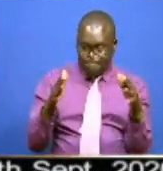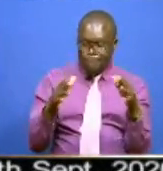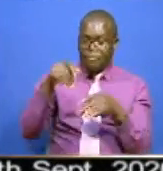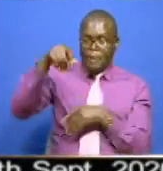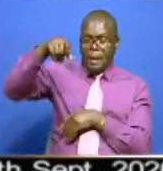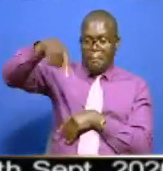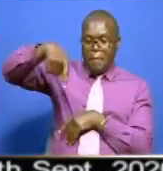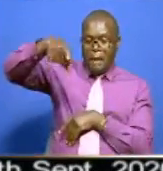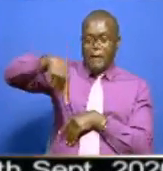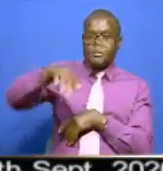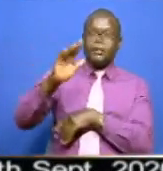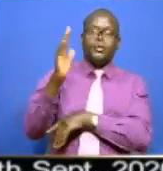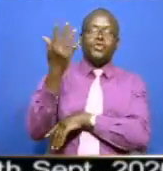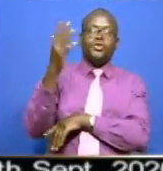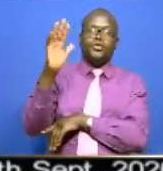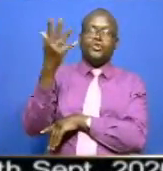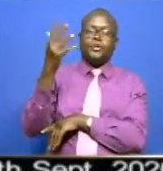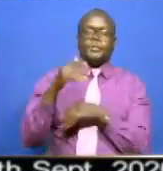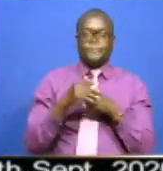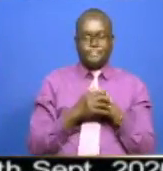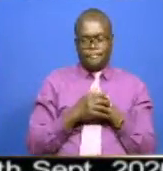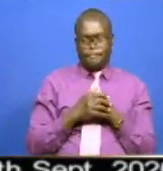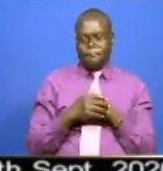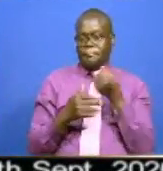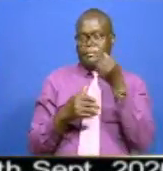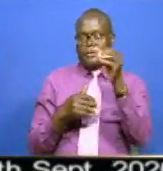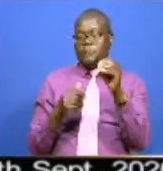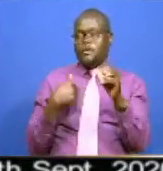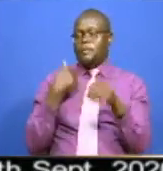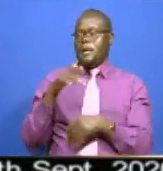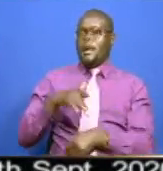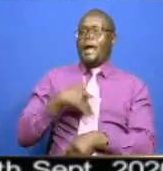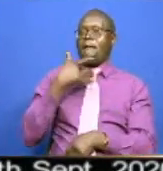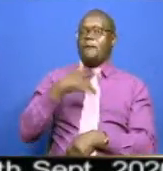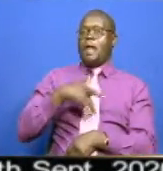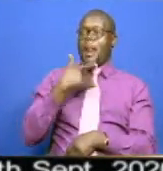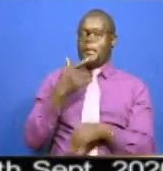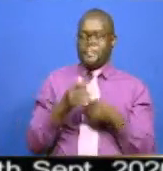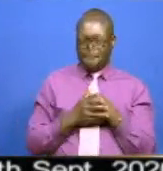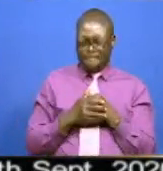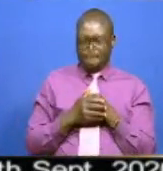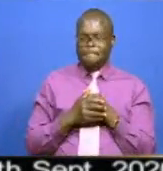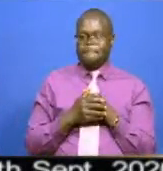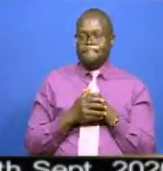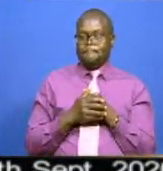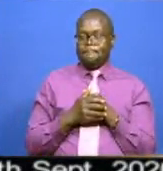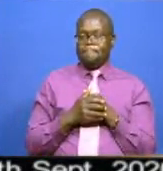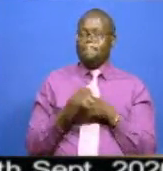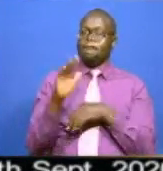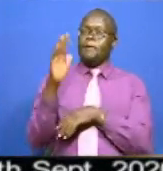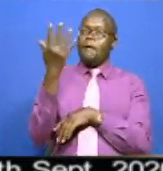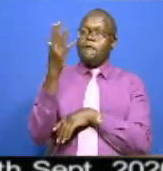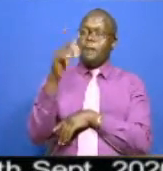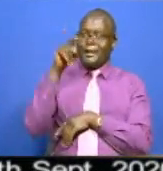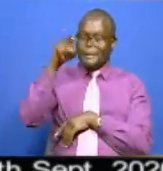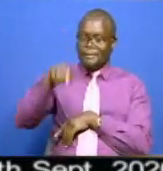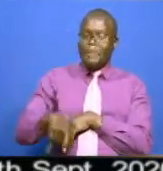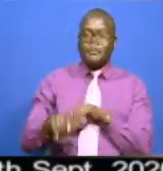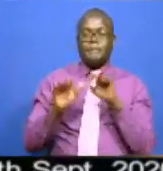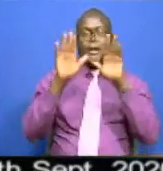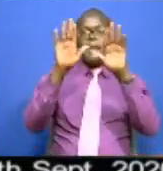of trees and etc. And therefore, I also feel, Honorable Speaker, that forestry should really be a very